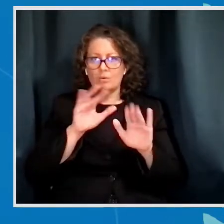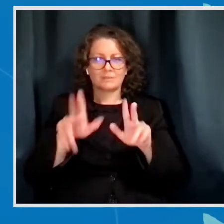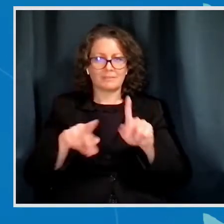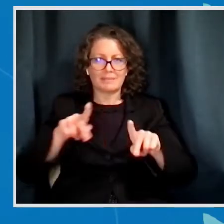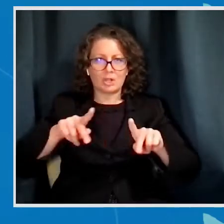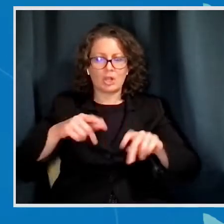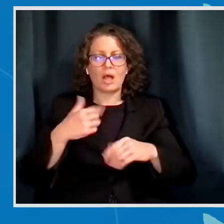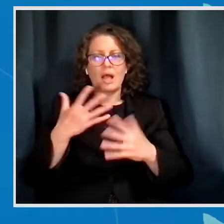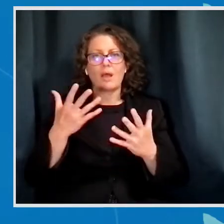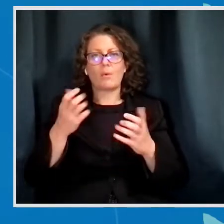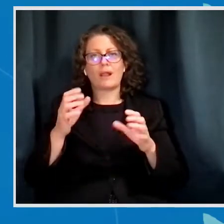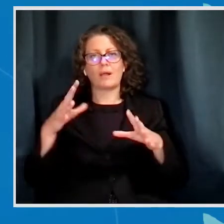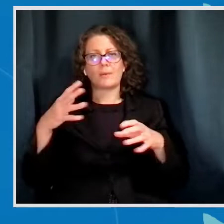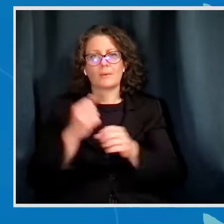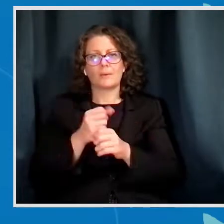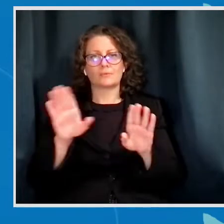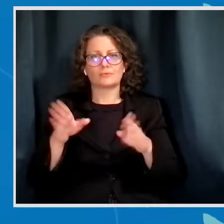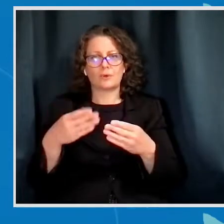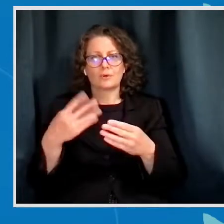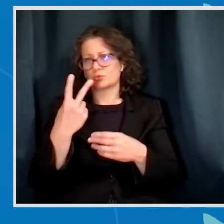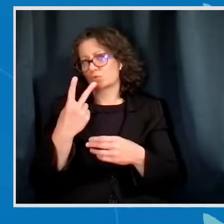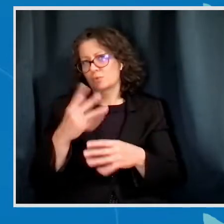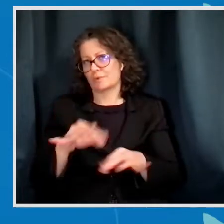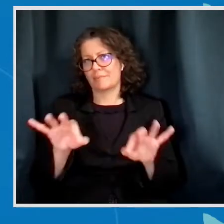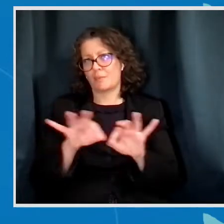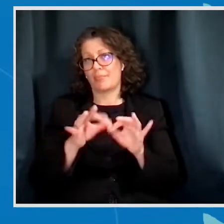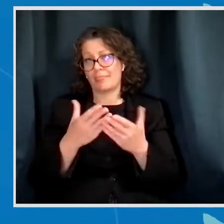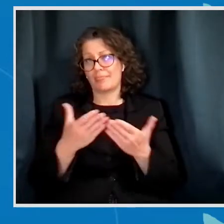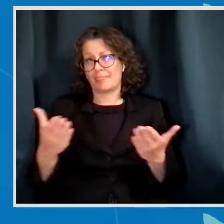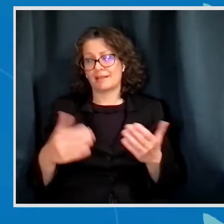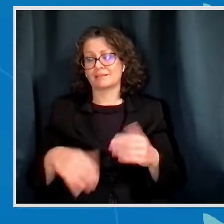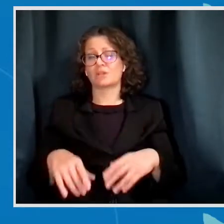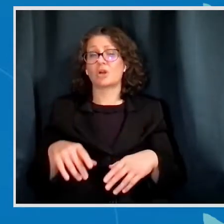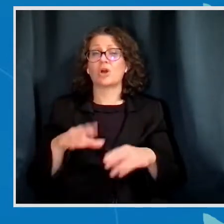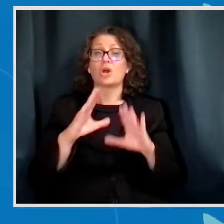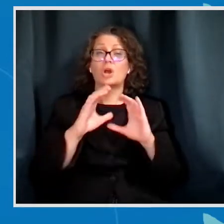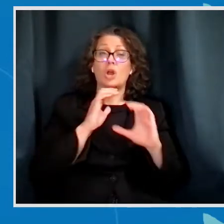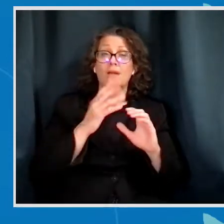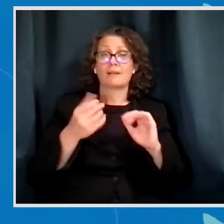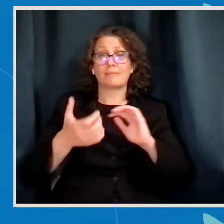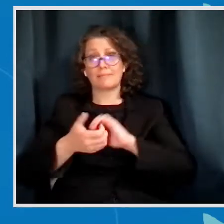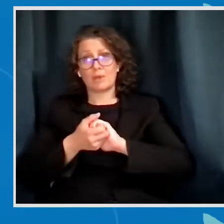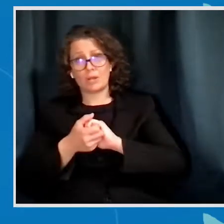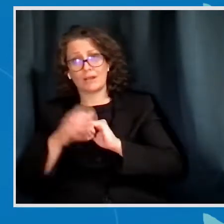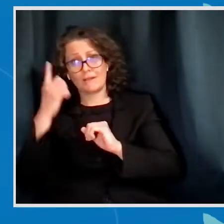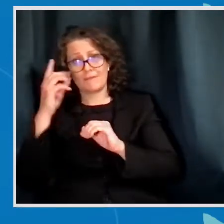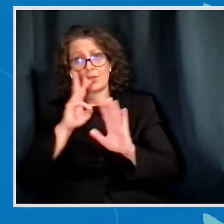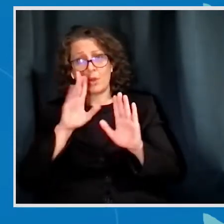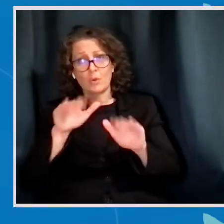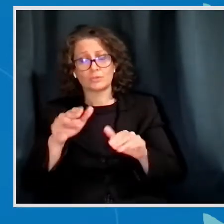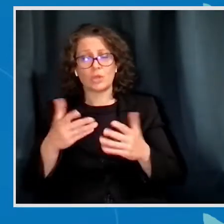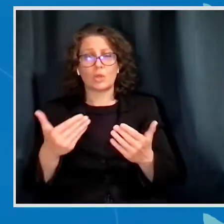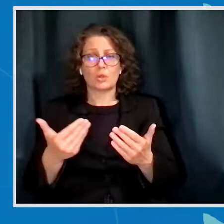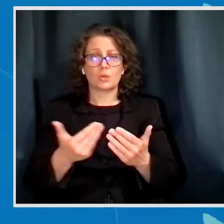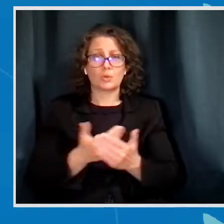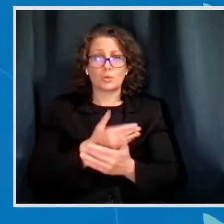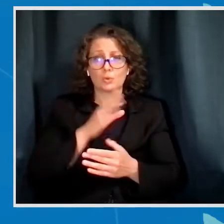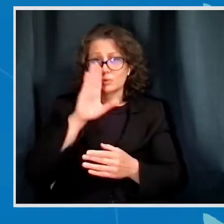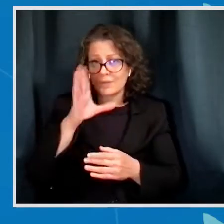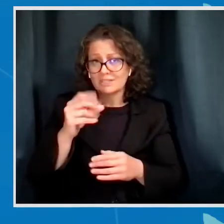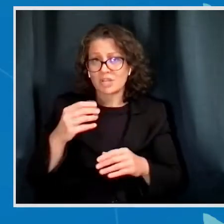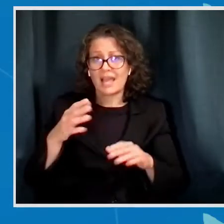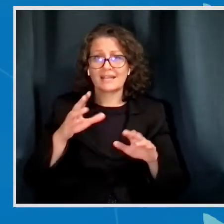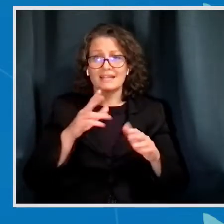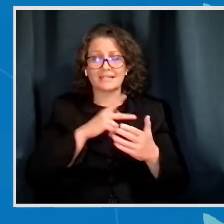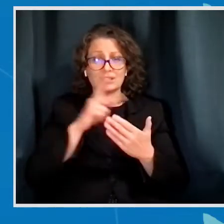things. But conversations and partnerships for the ocean, new directions and initiatives. Here in the Pacific, we're